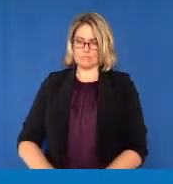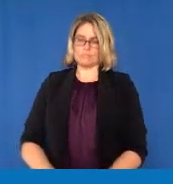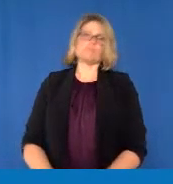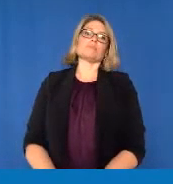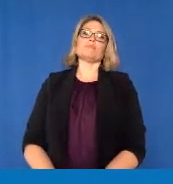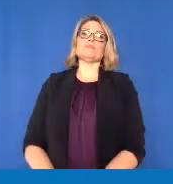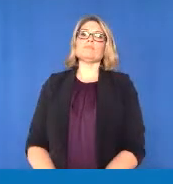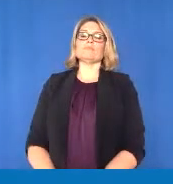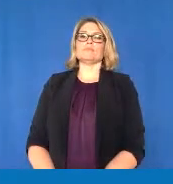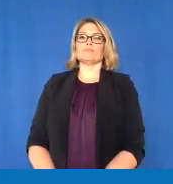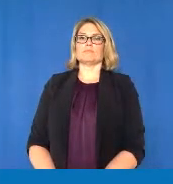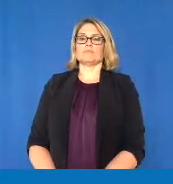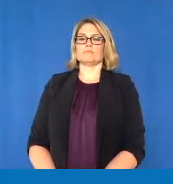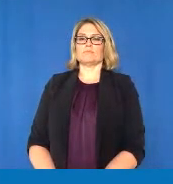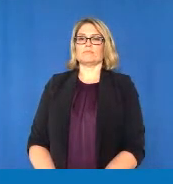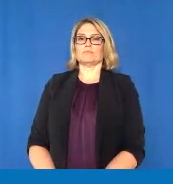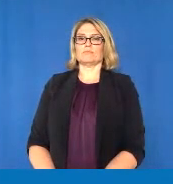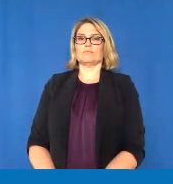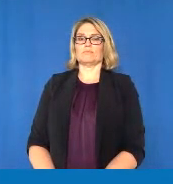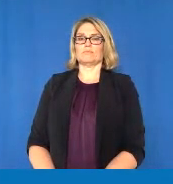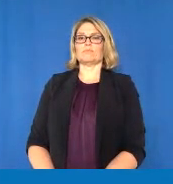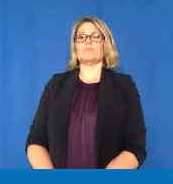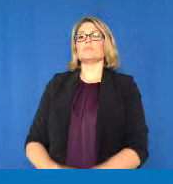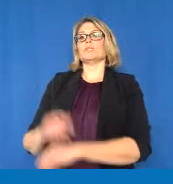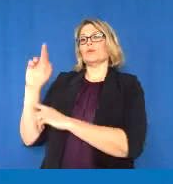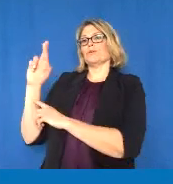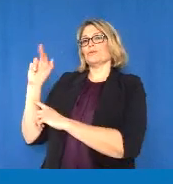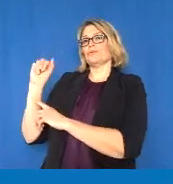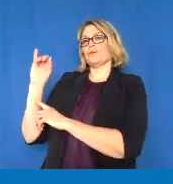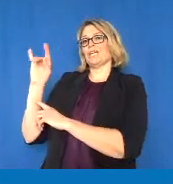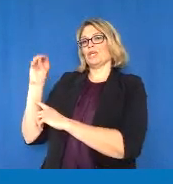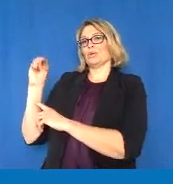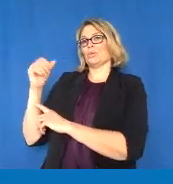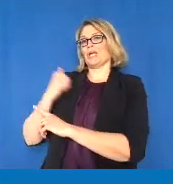Heloise Rodriguez, Radio Canada.